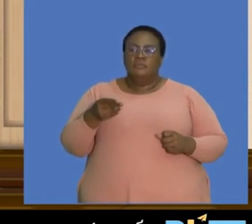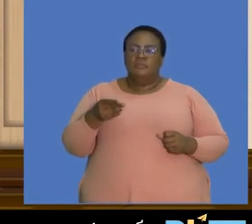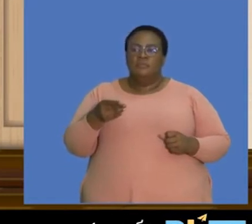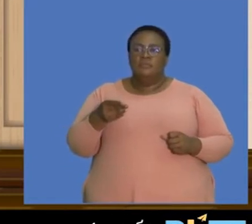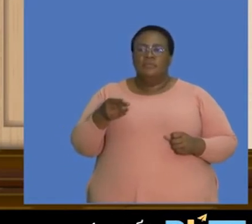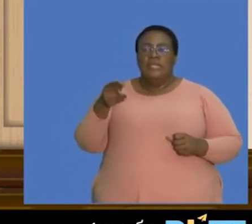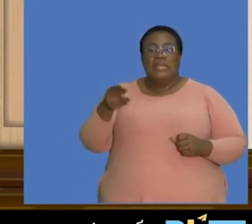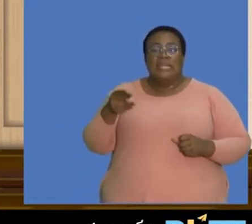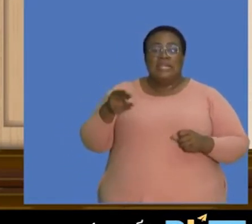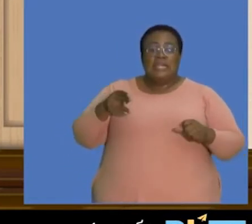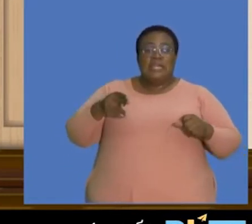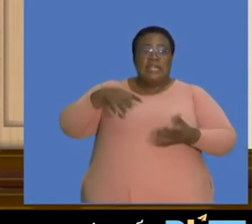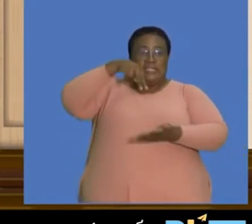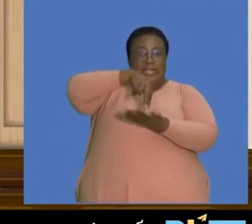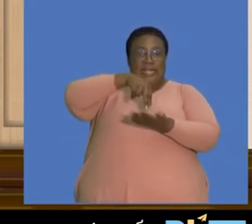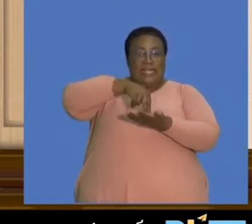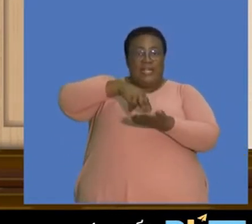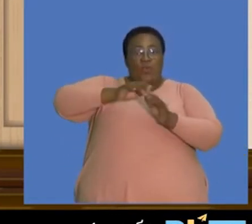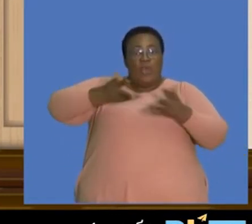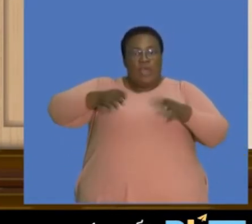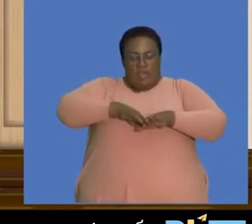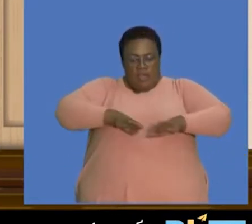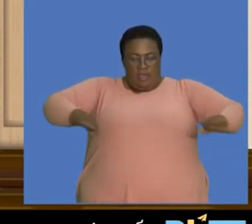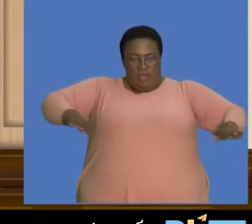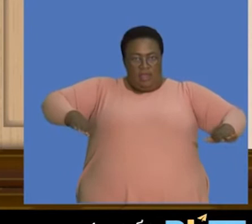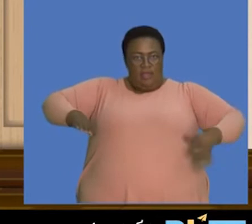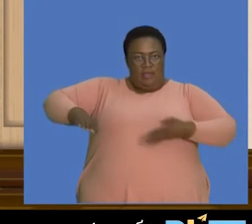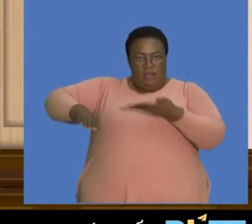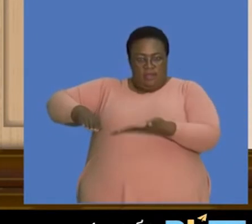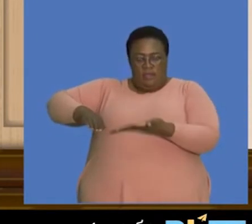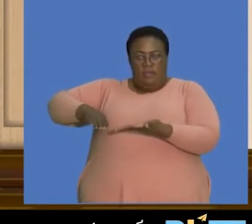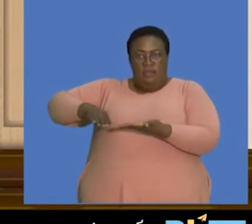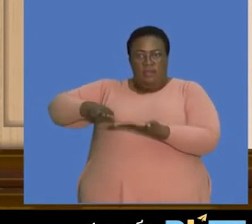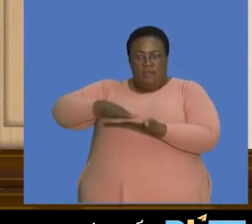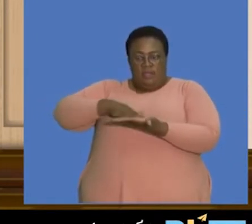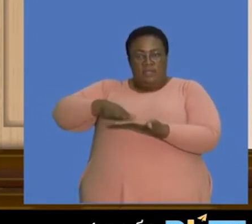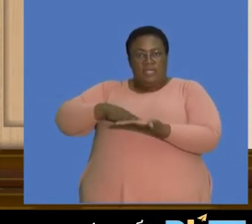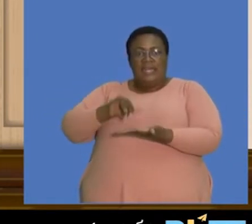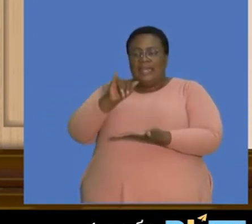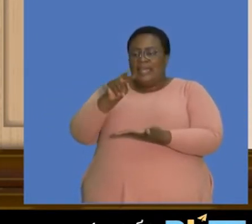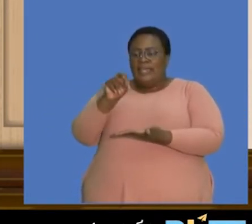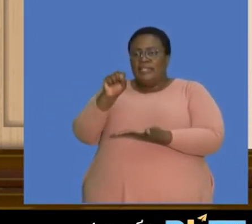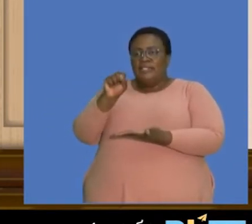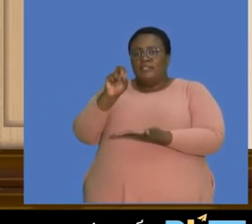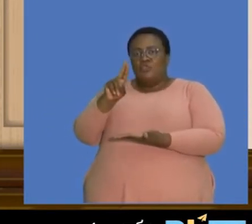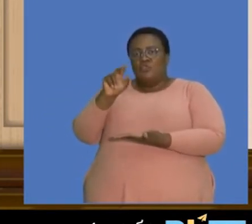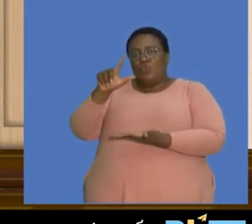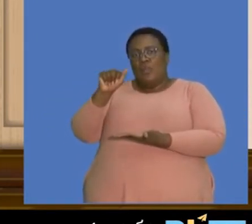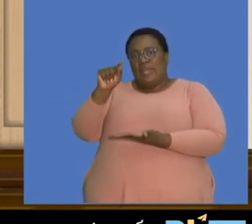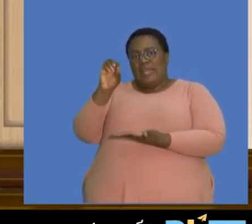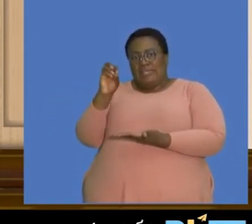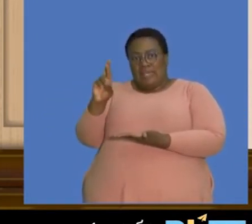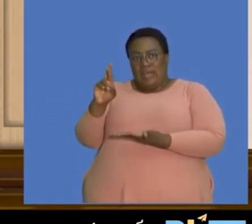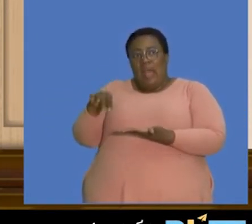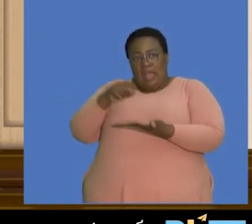now John is standing on the surface of a mat. The mat on itself is an insulator. Remember, in terms